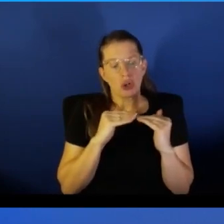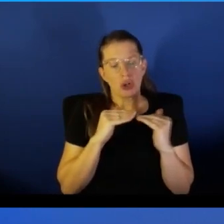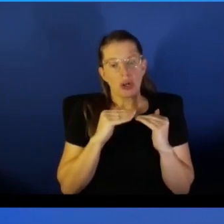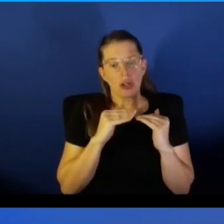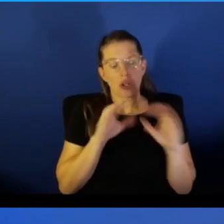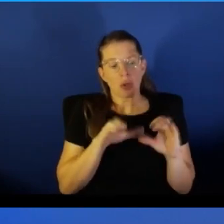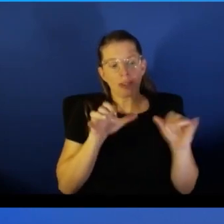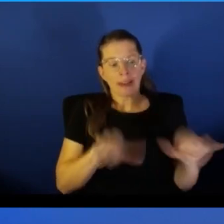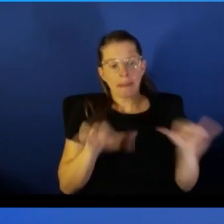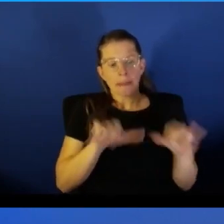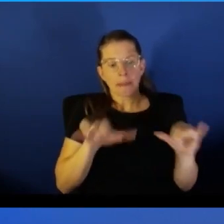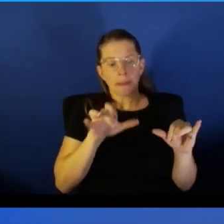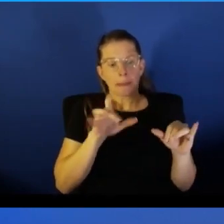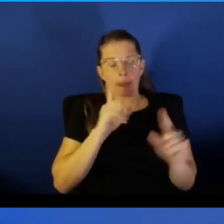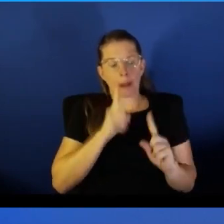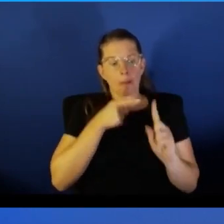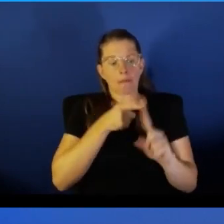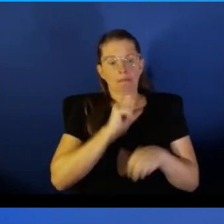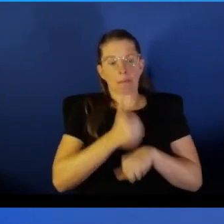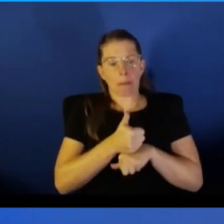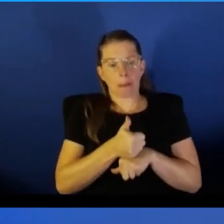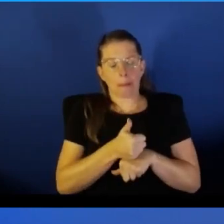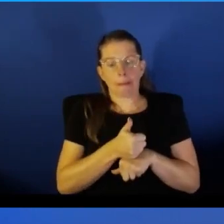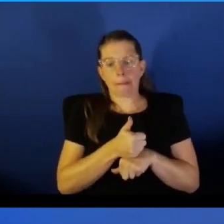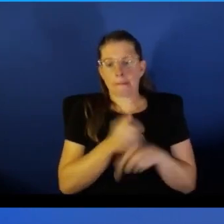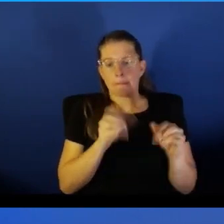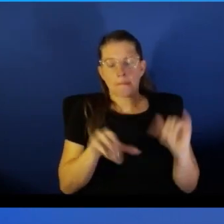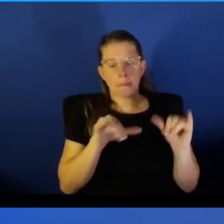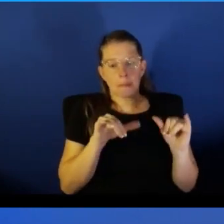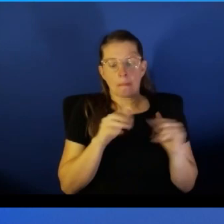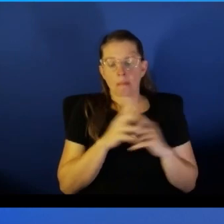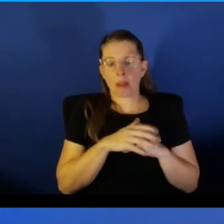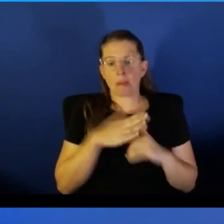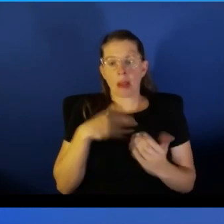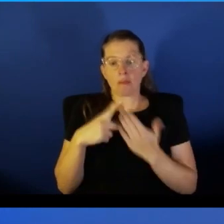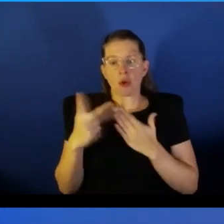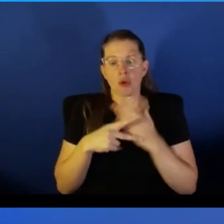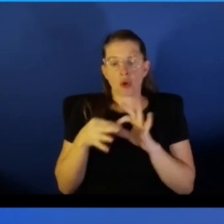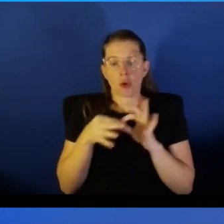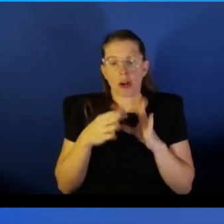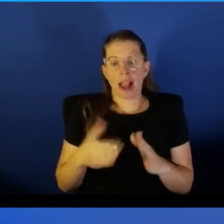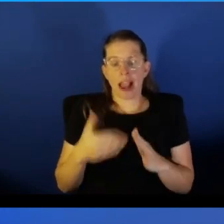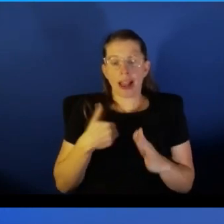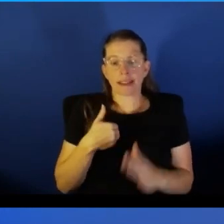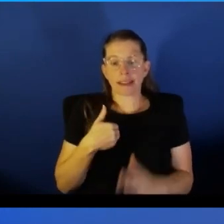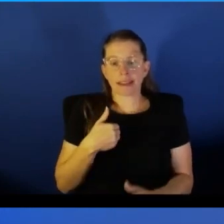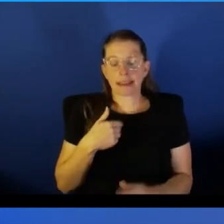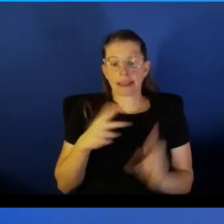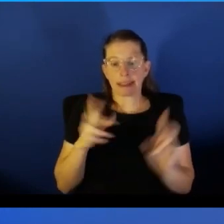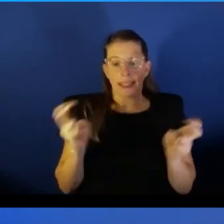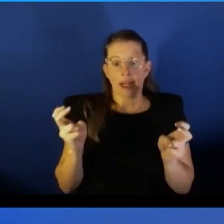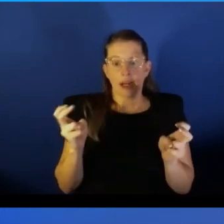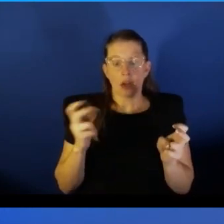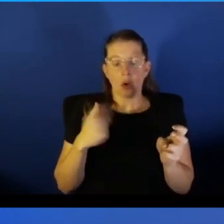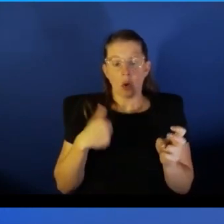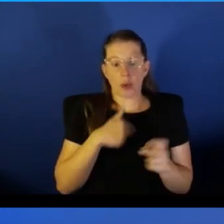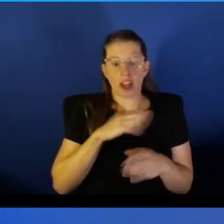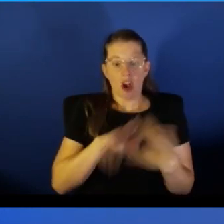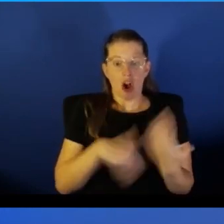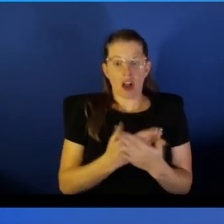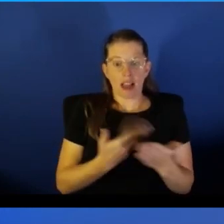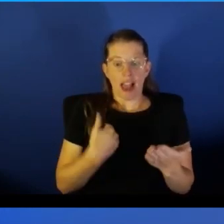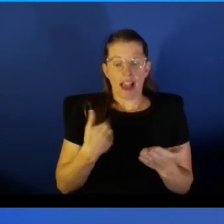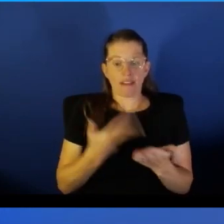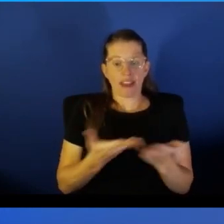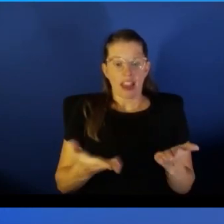set goals, and my program coordinator has a saying that we all have things to work on, and so that's really what we try to think about.